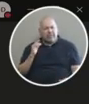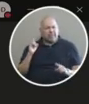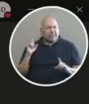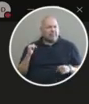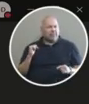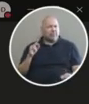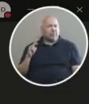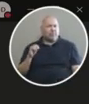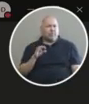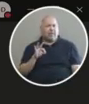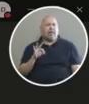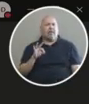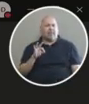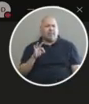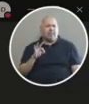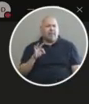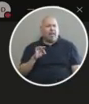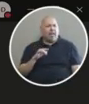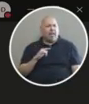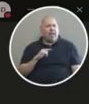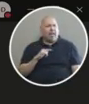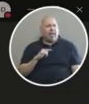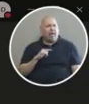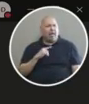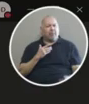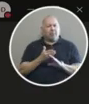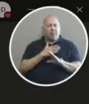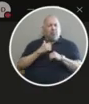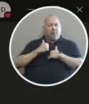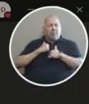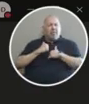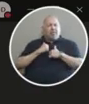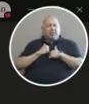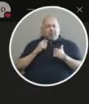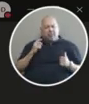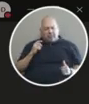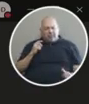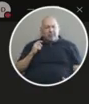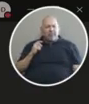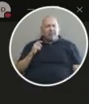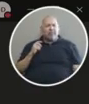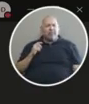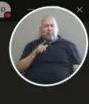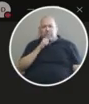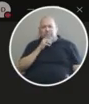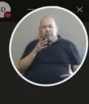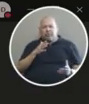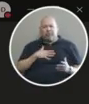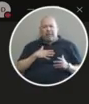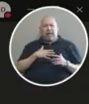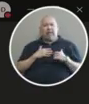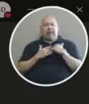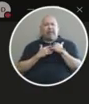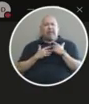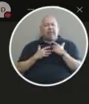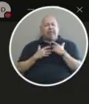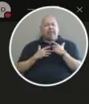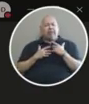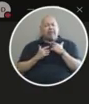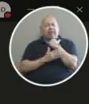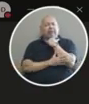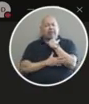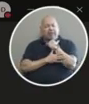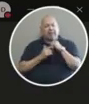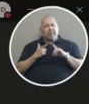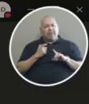since 2009. I'm prior military. I'm a veteran who served my country, and I'm originally